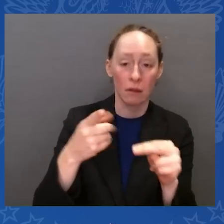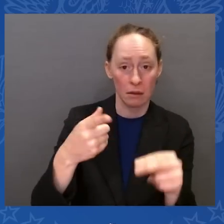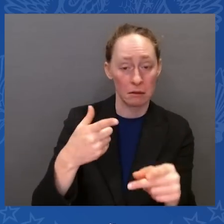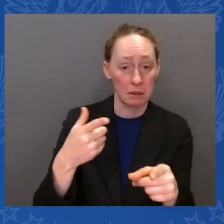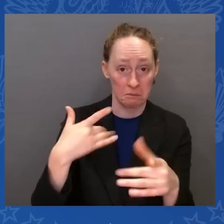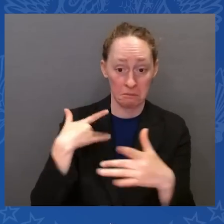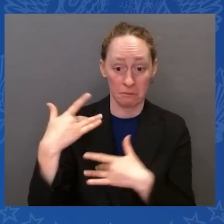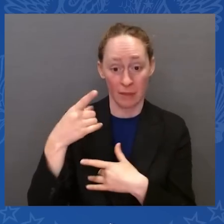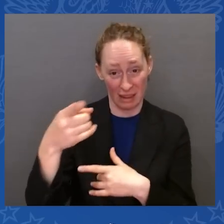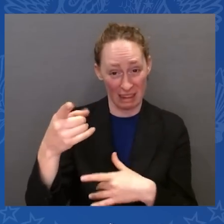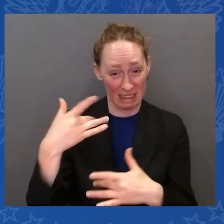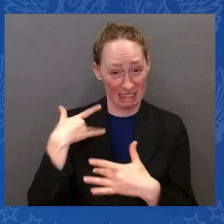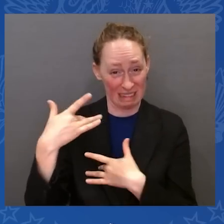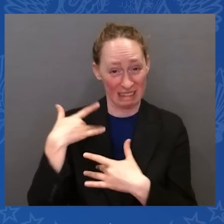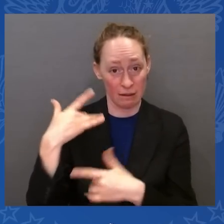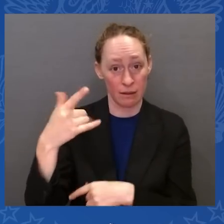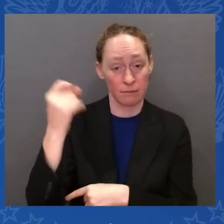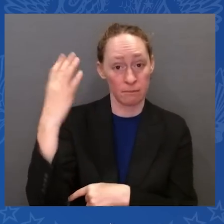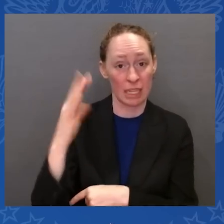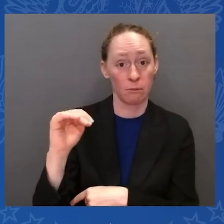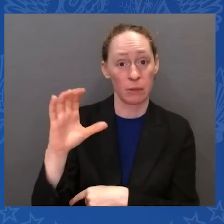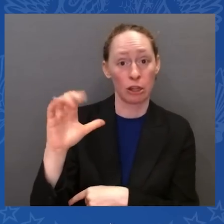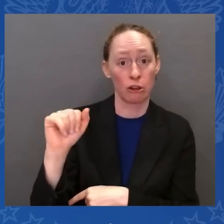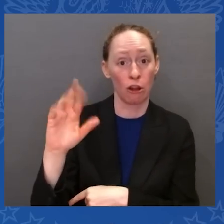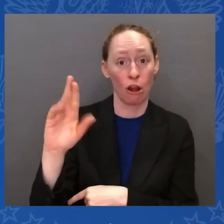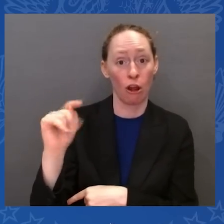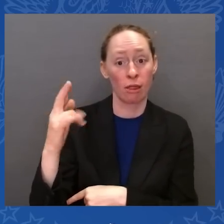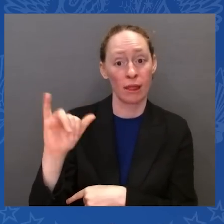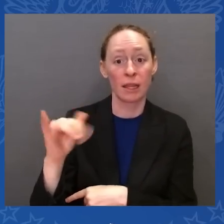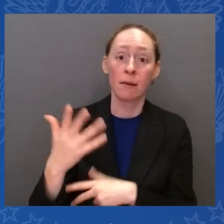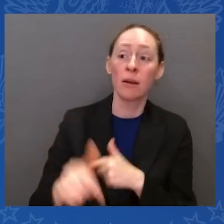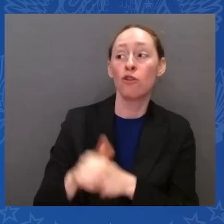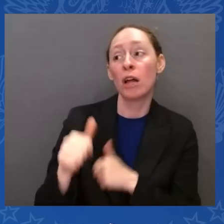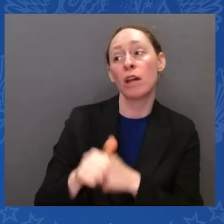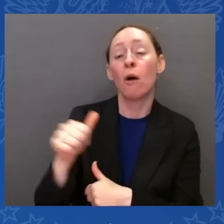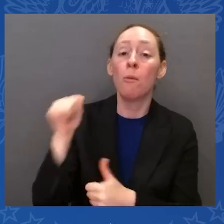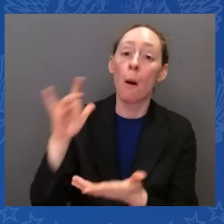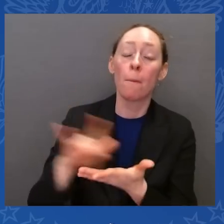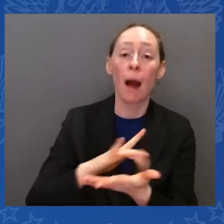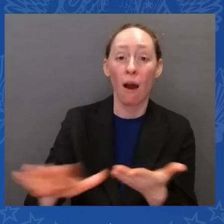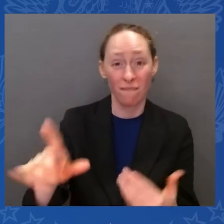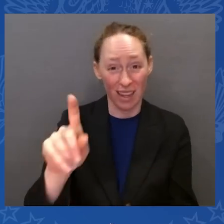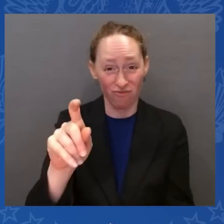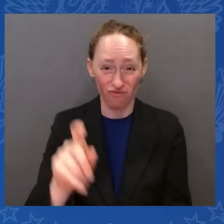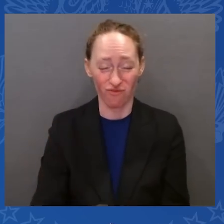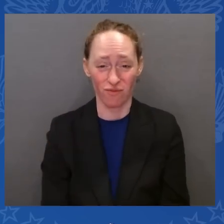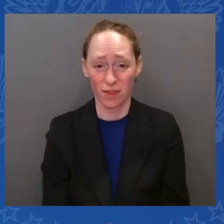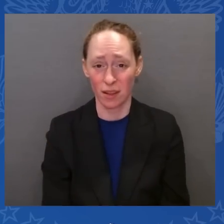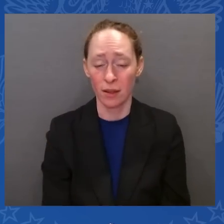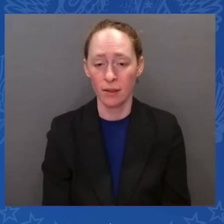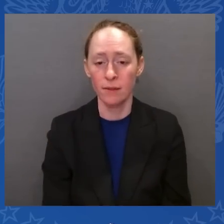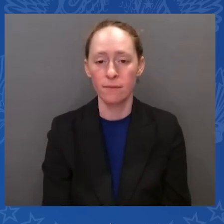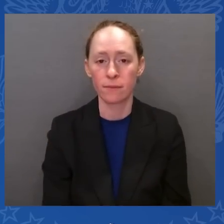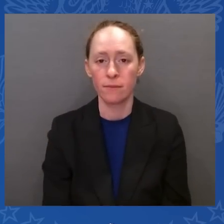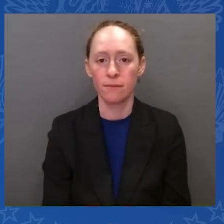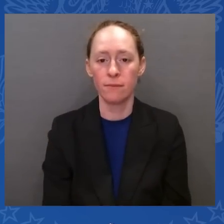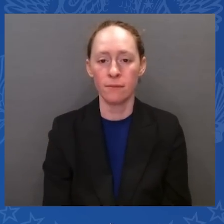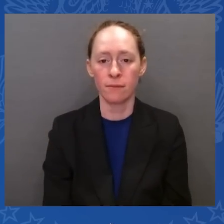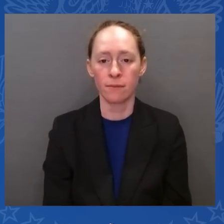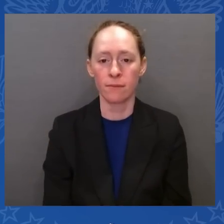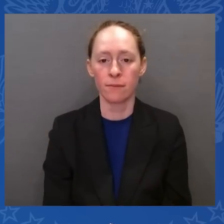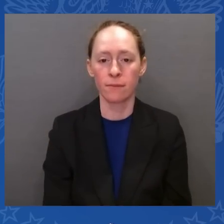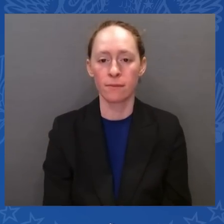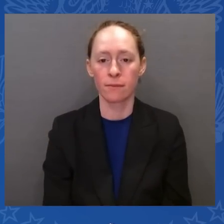short-term debt limit increase? And are you concerned that Speaker McCarthy, at least publicly, will not take the threat of default off the table?